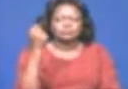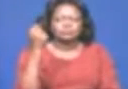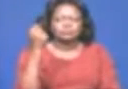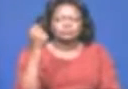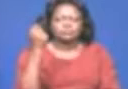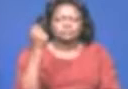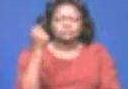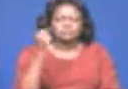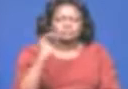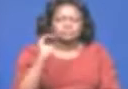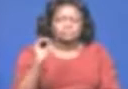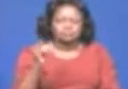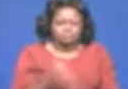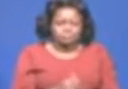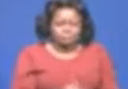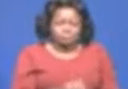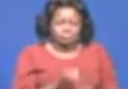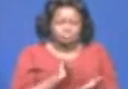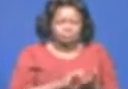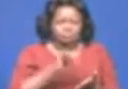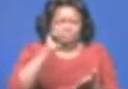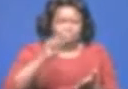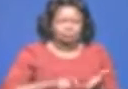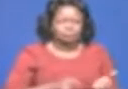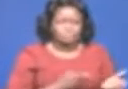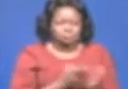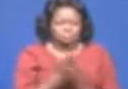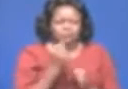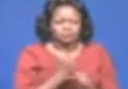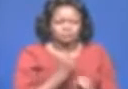County, that I shall diligently discharge